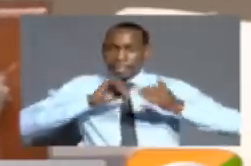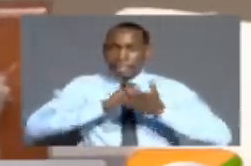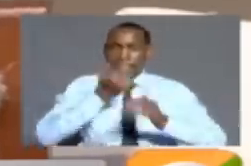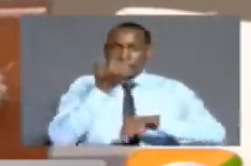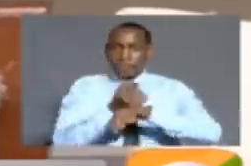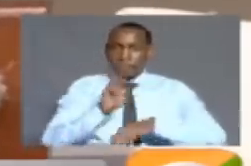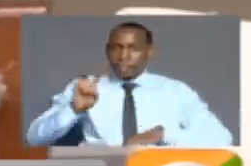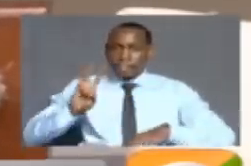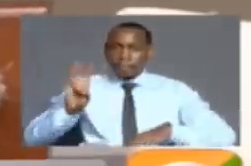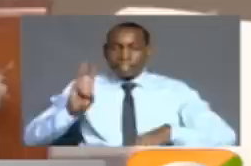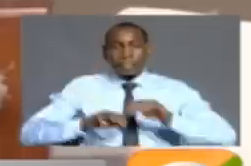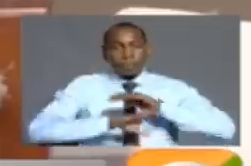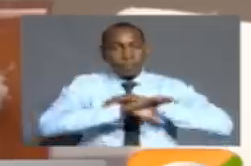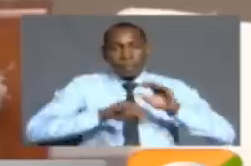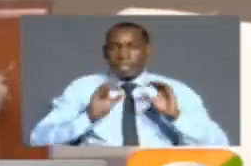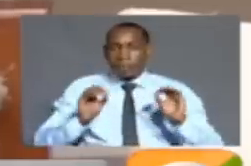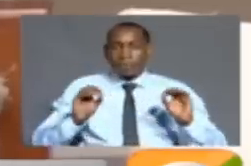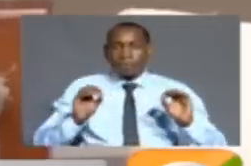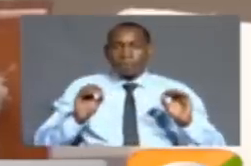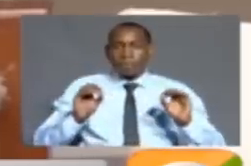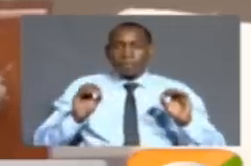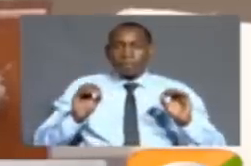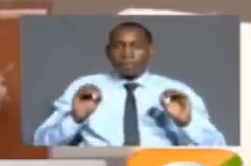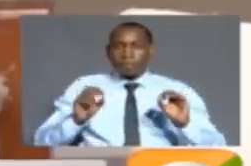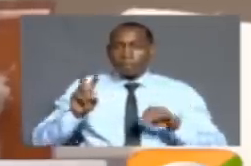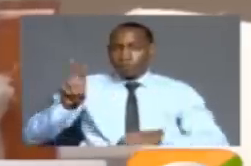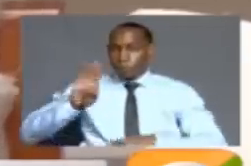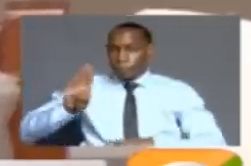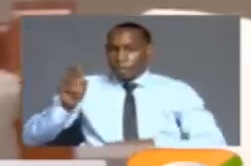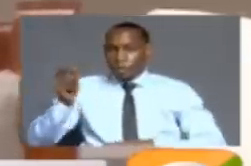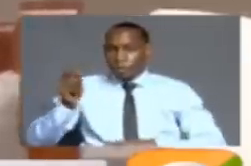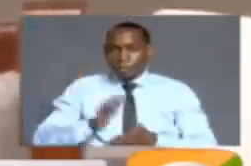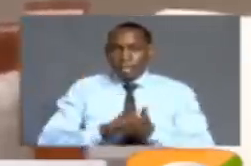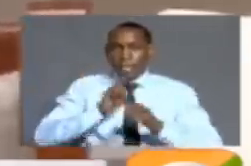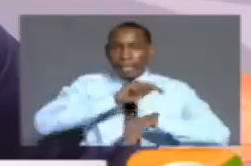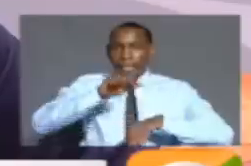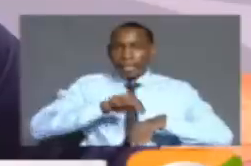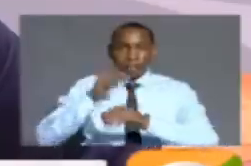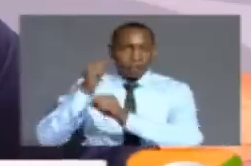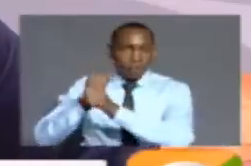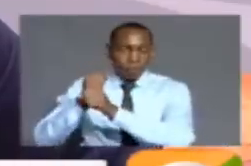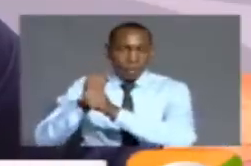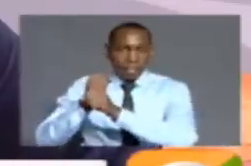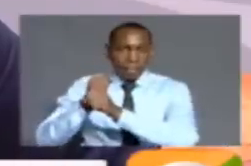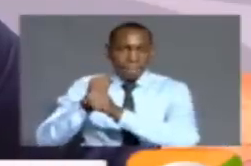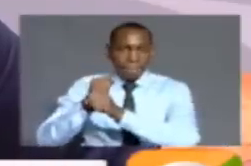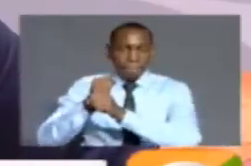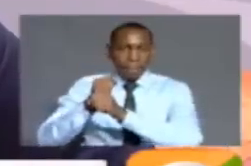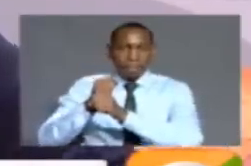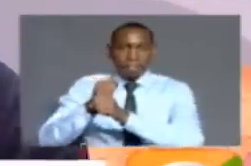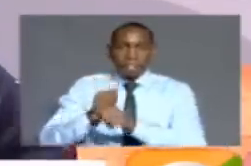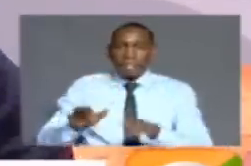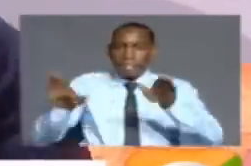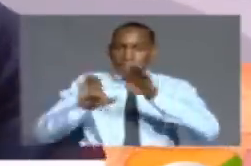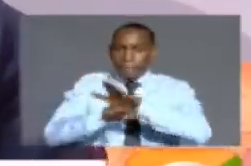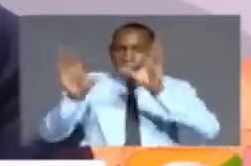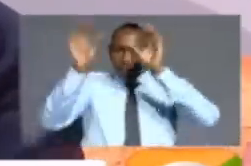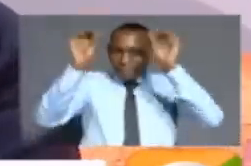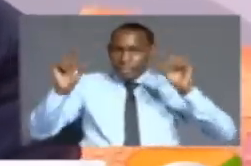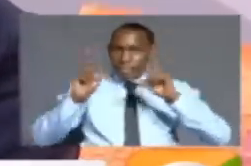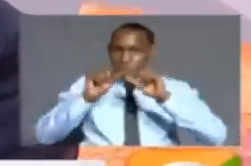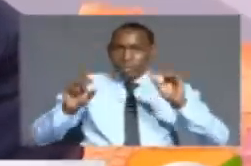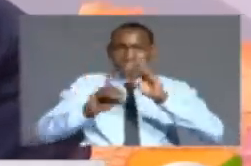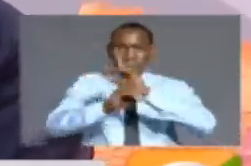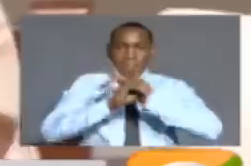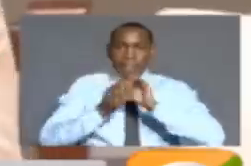has not stolen, as was put out last week, 2 billion shillings for national functions. You know, and what the deputy president said, he did not